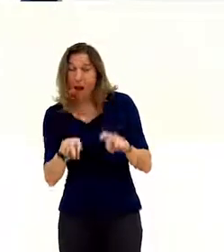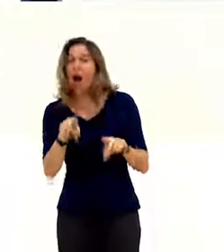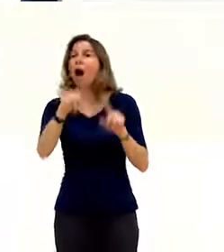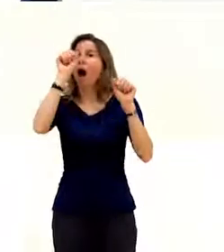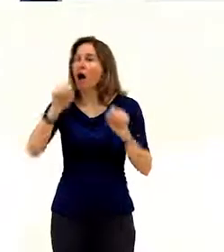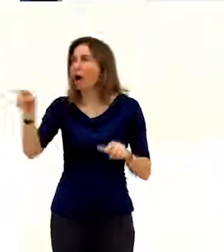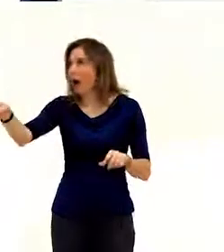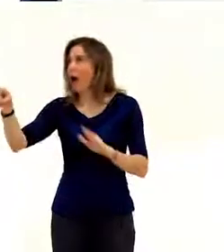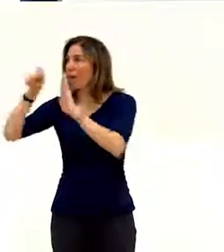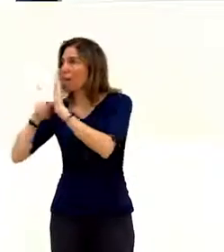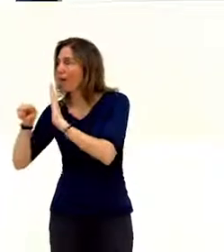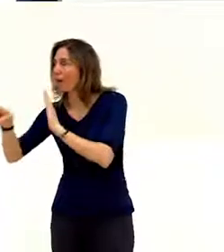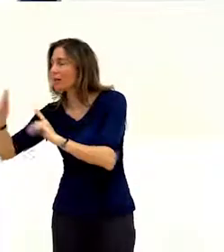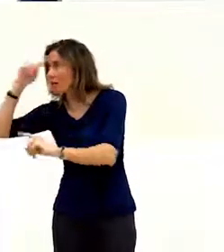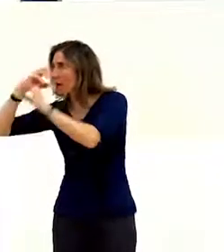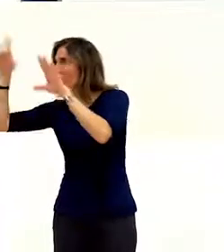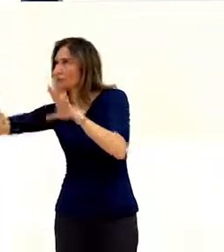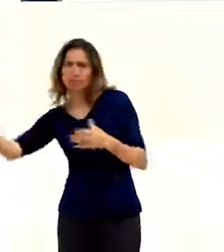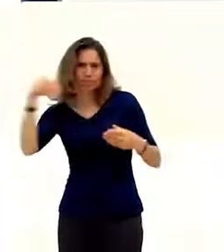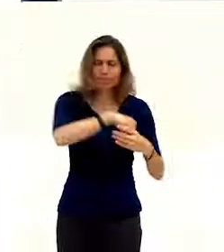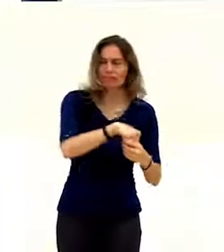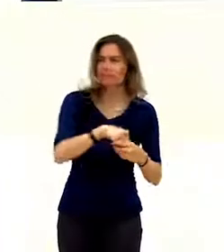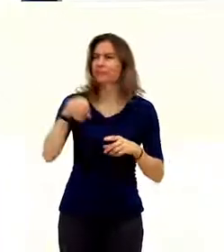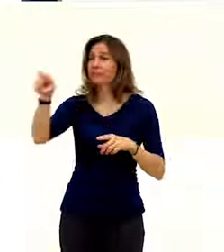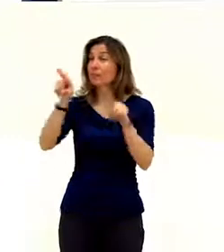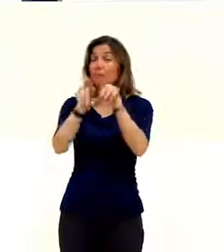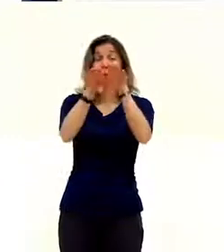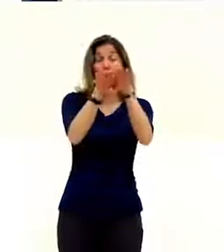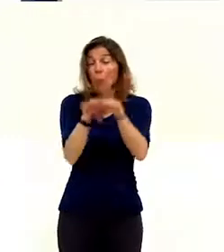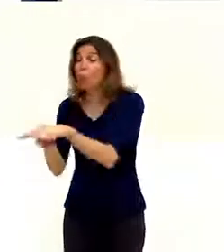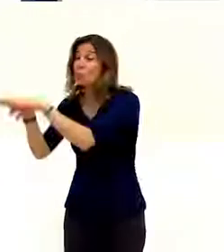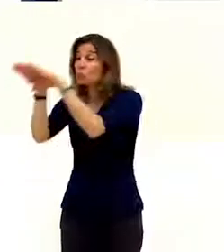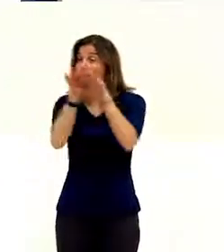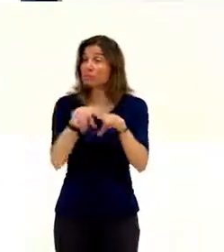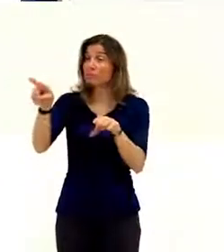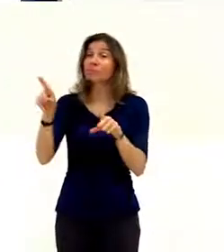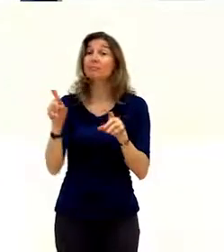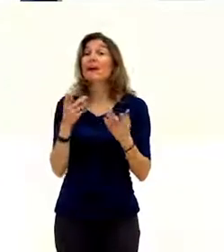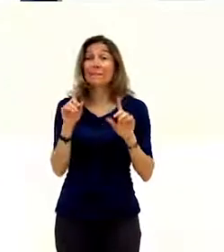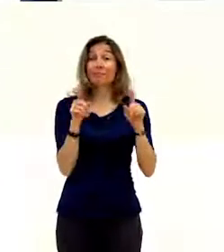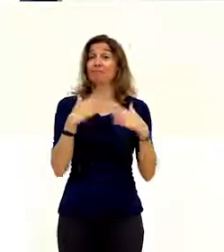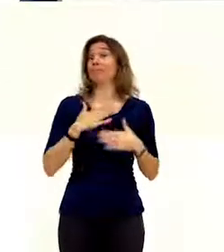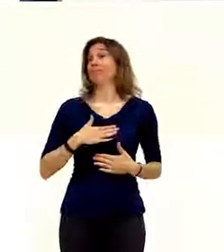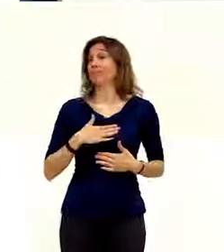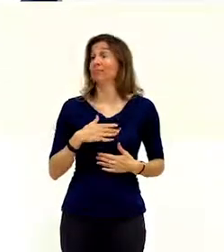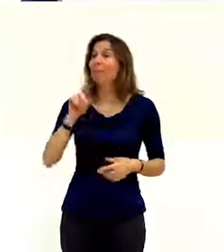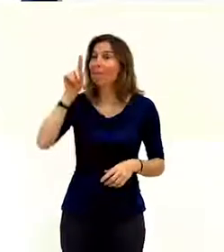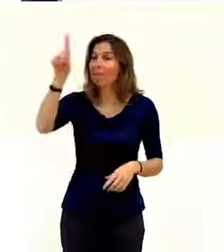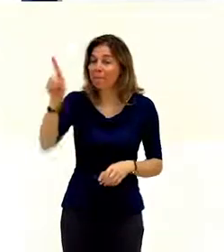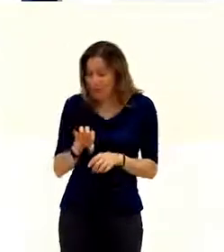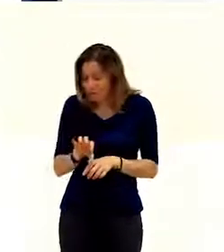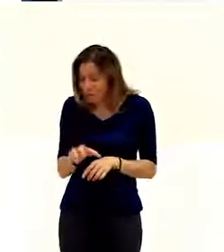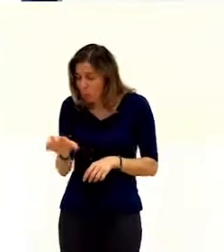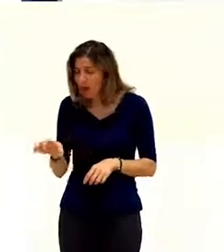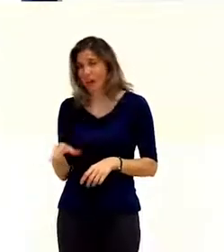of policy, horizontal policies. Smaller member states do not like